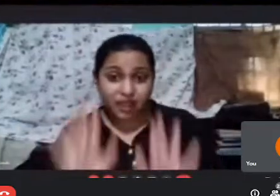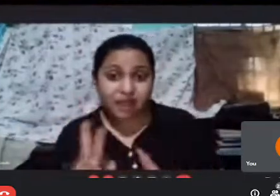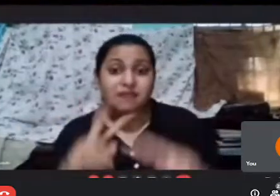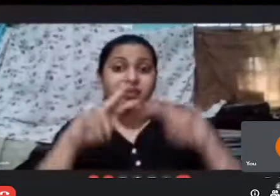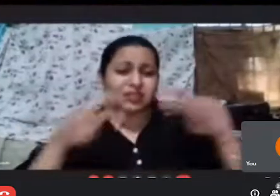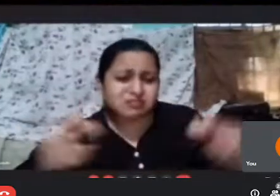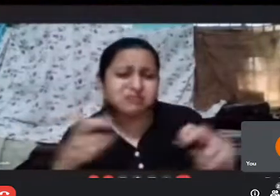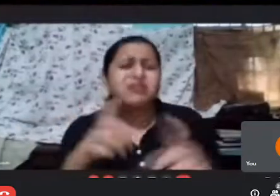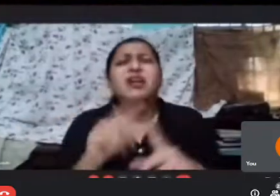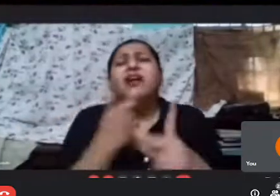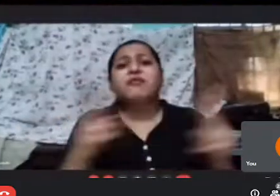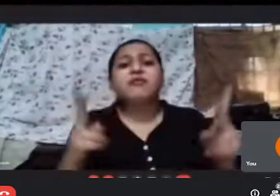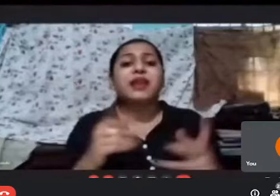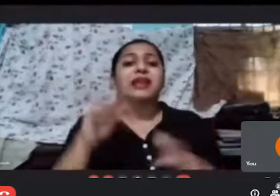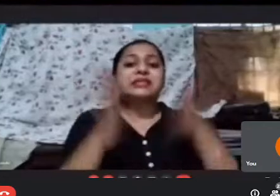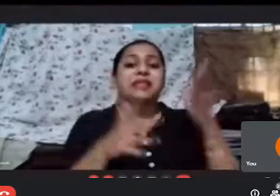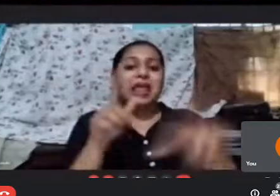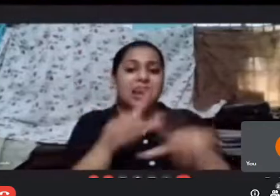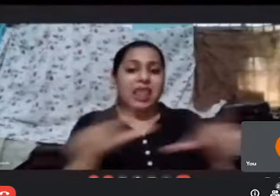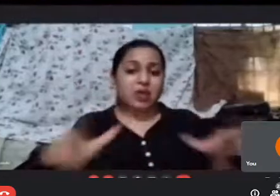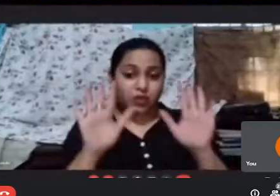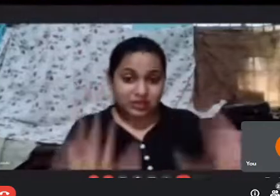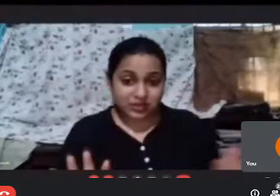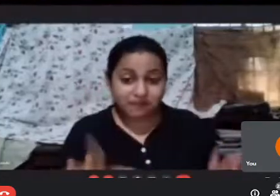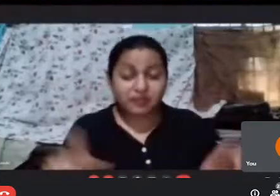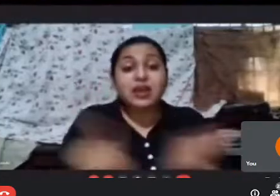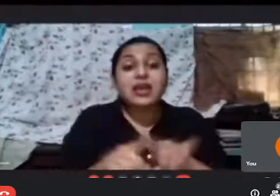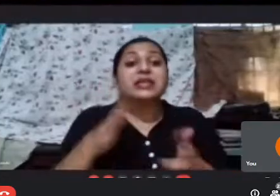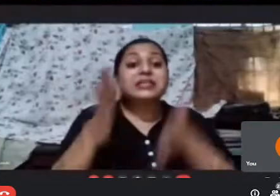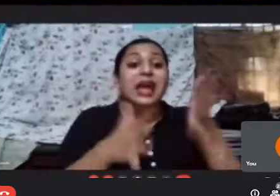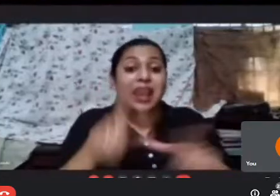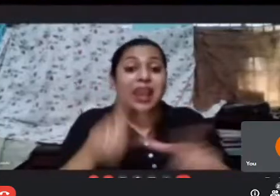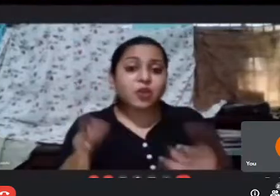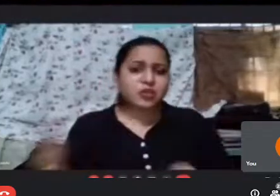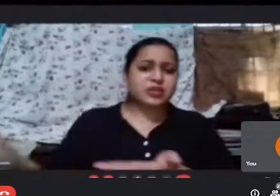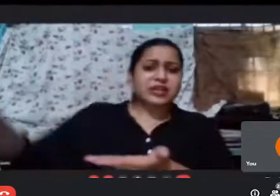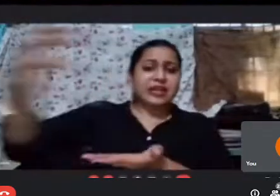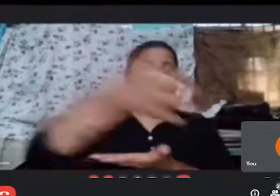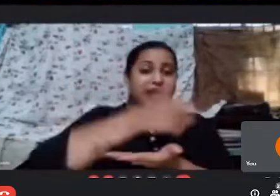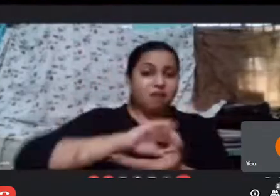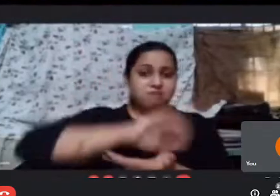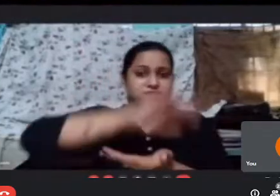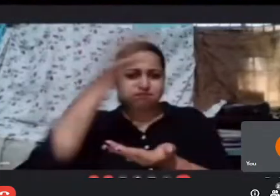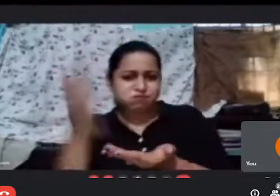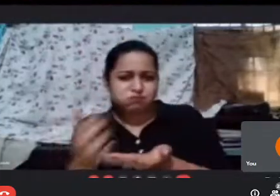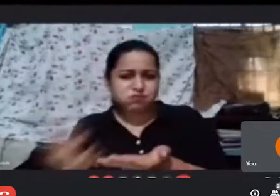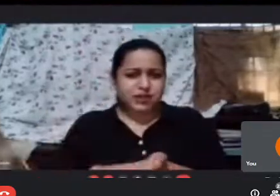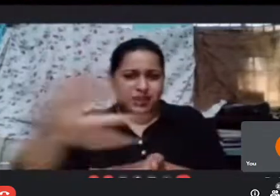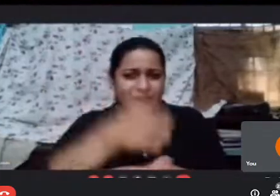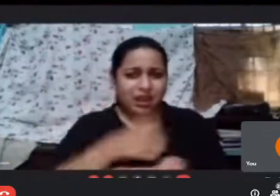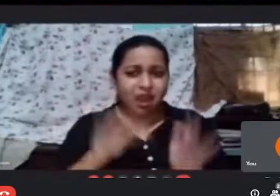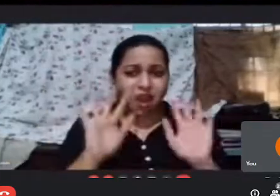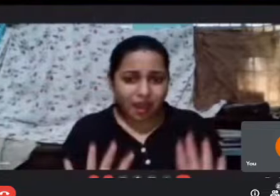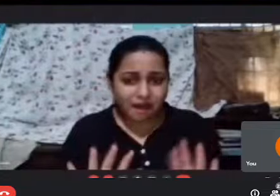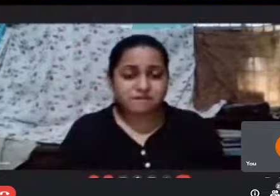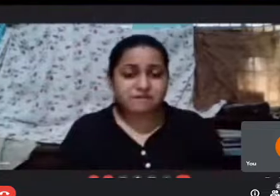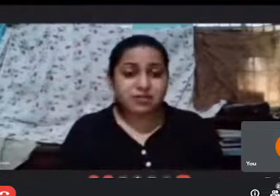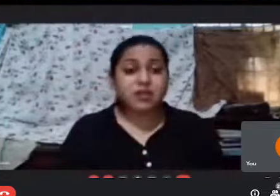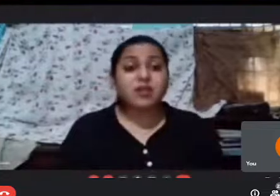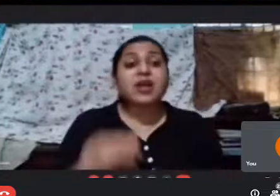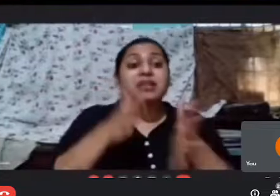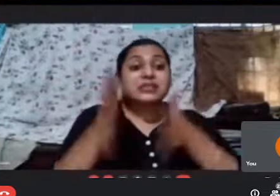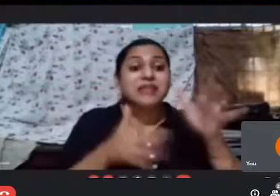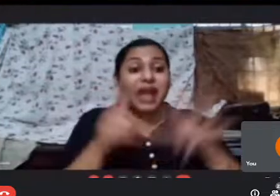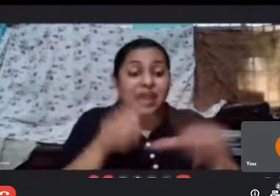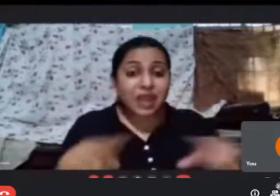and sign language data for other areas of linguistics. Sign language research has